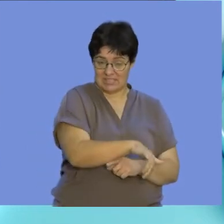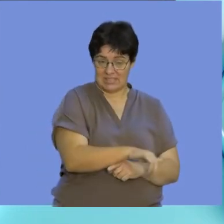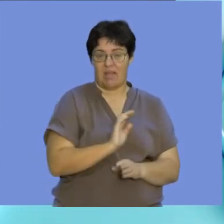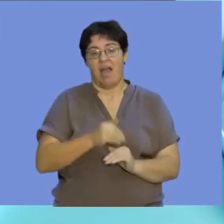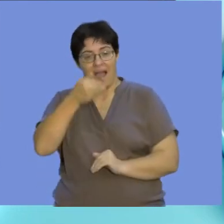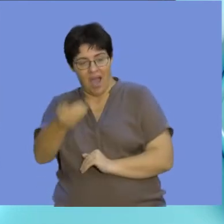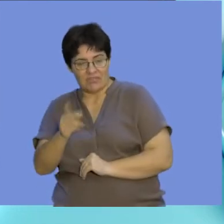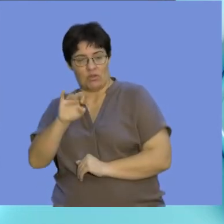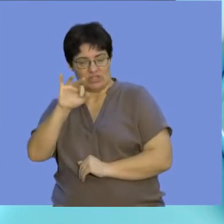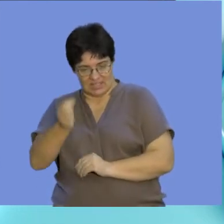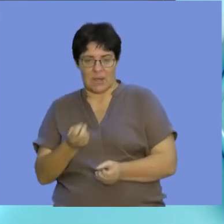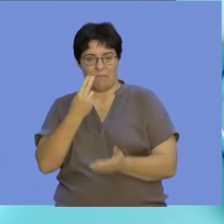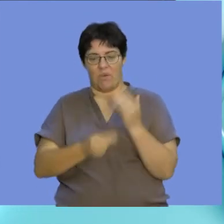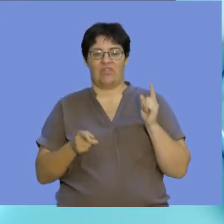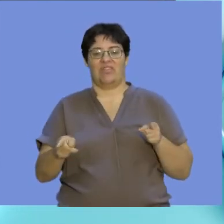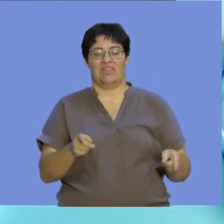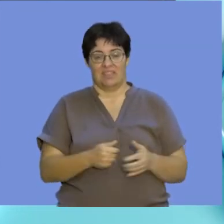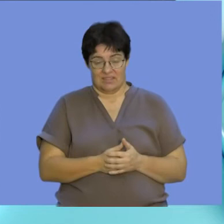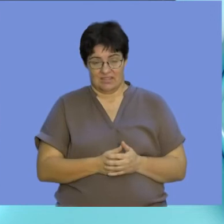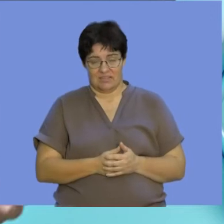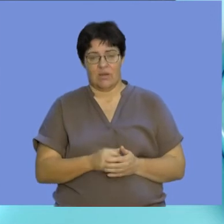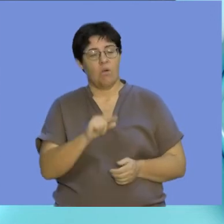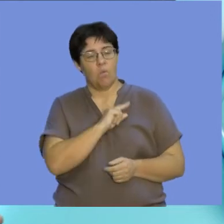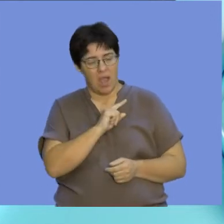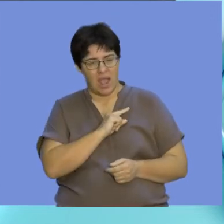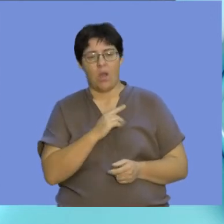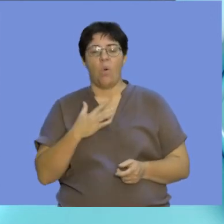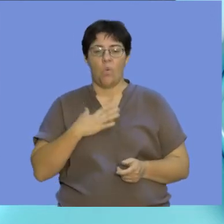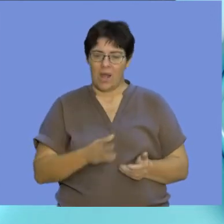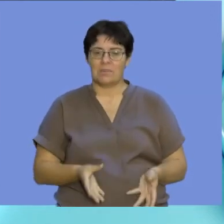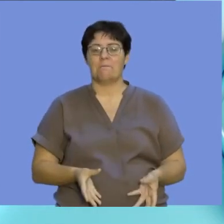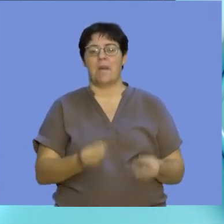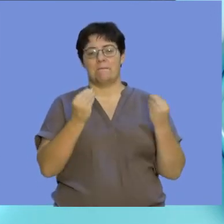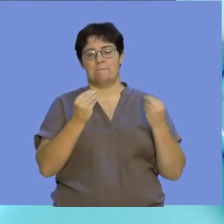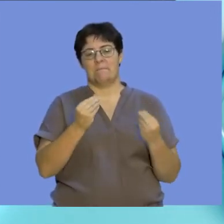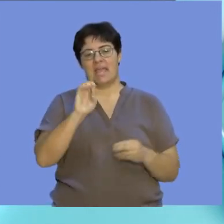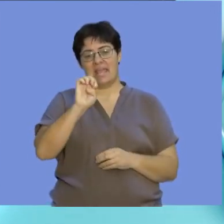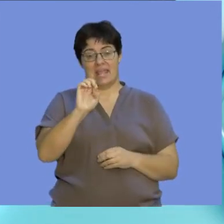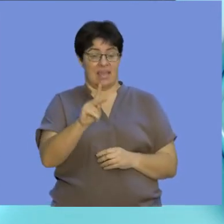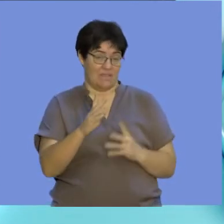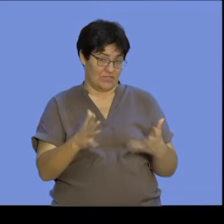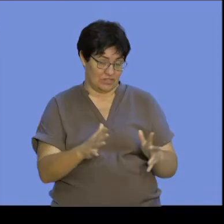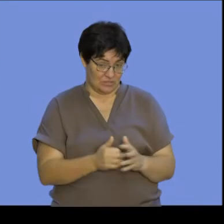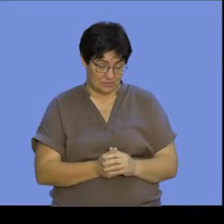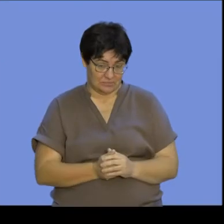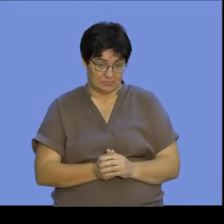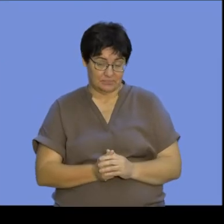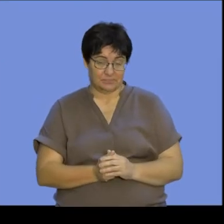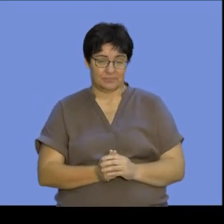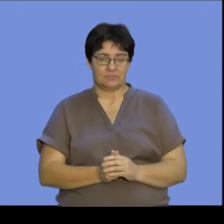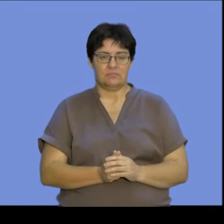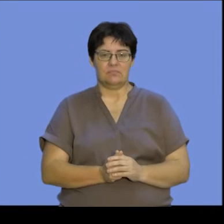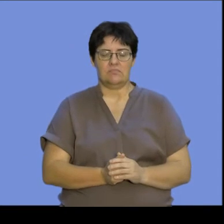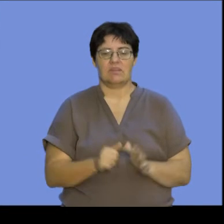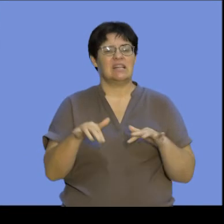after velocities. There's a reason for it because we're trying to just get to the kinetic energy part of this, okay? So what's